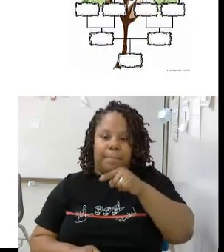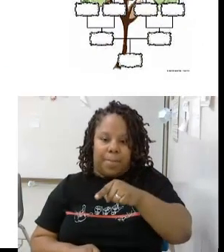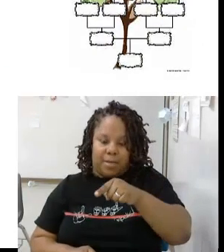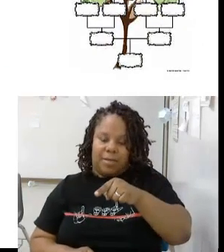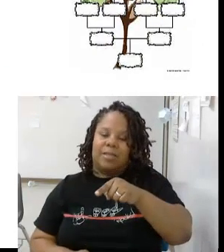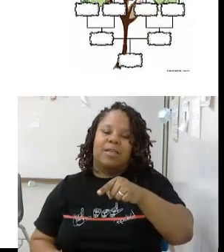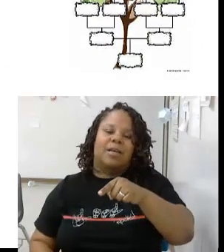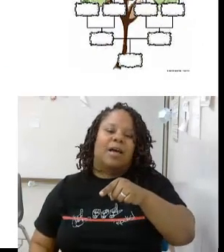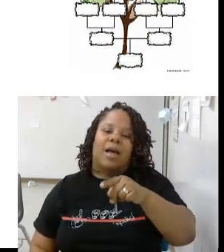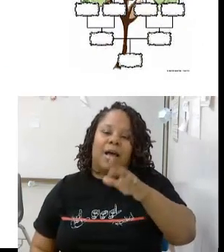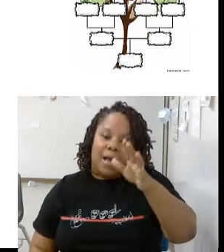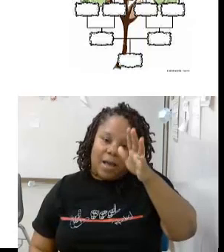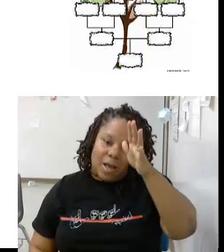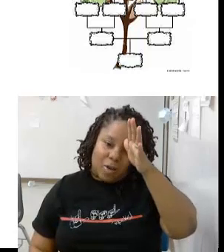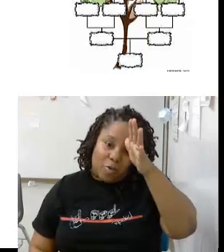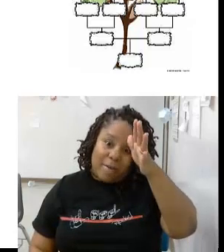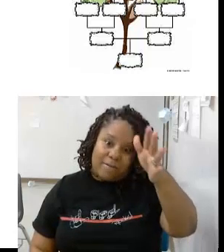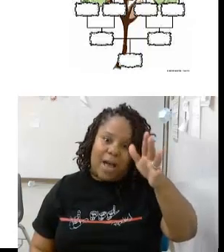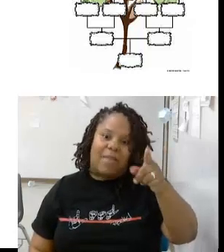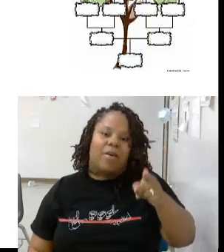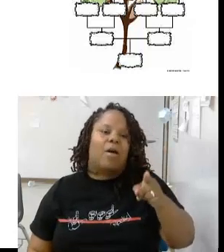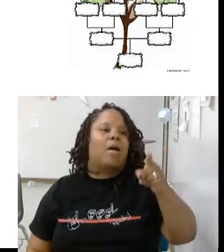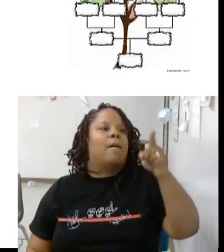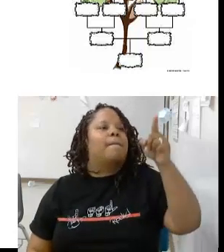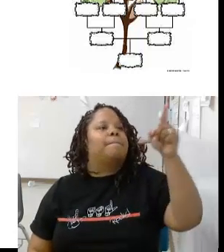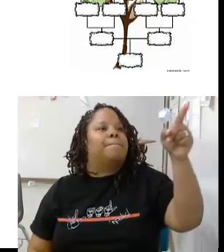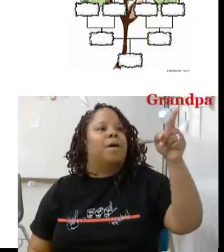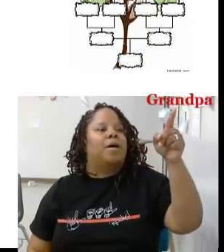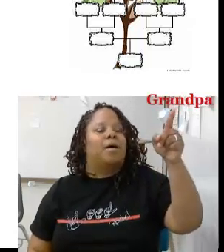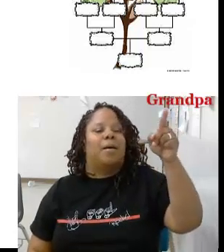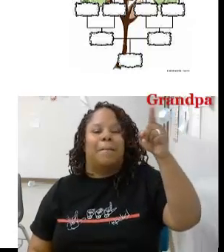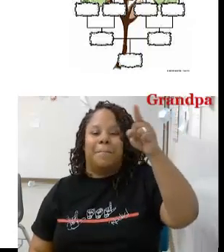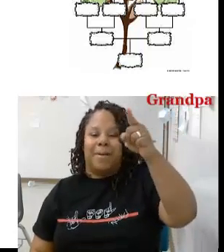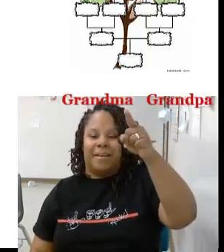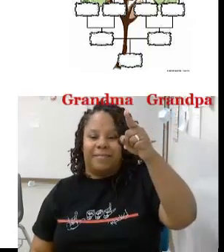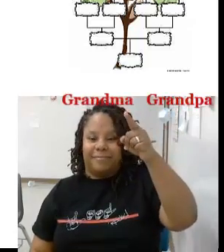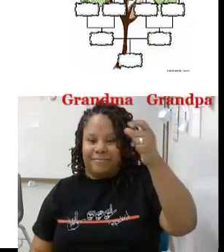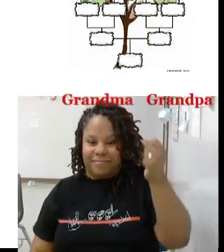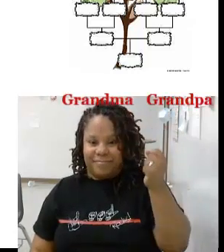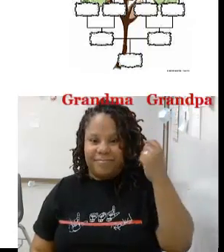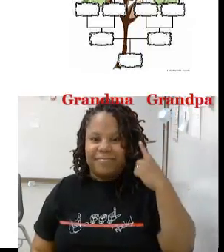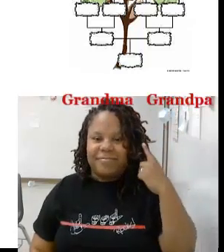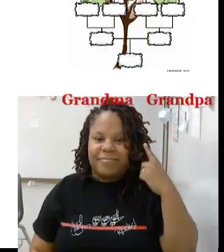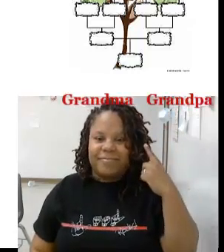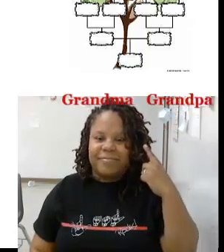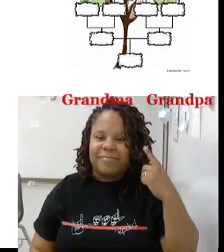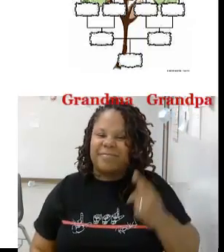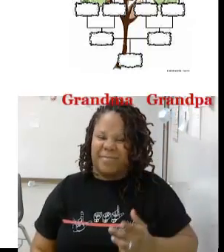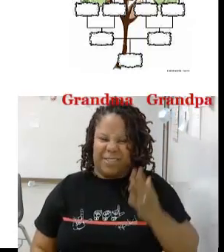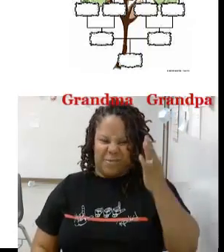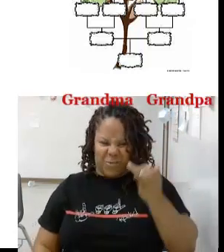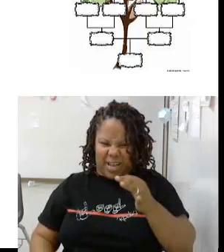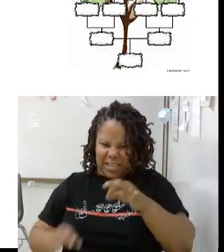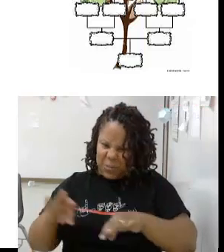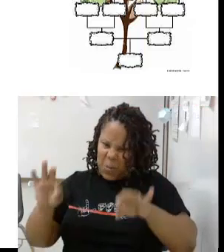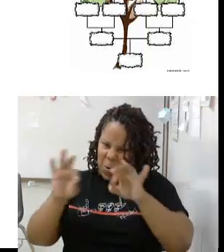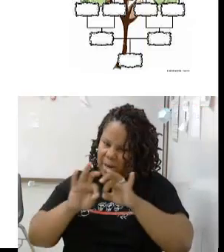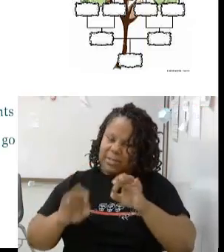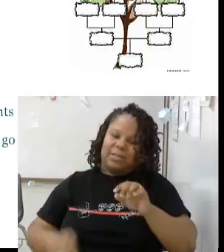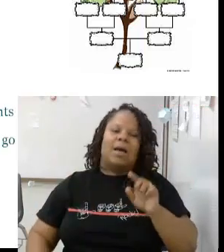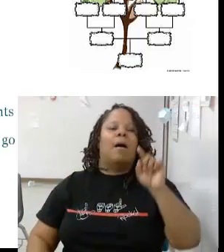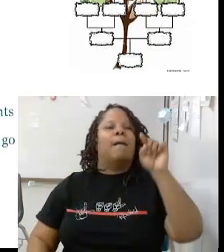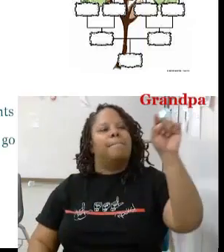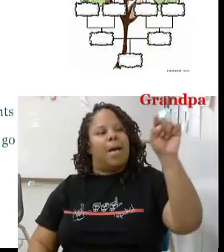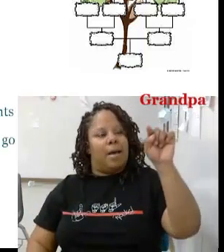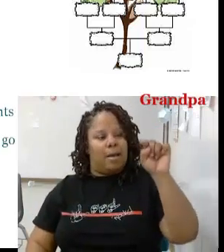to be on the right-hand side. And you just keep going up to the great-grandparents as well if you need to. Now, just a tip, if you know you are